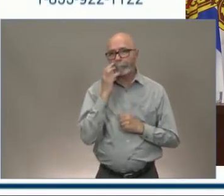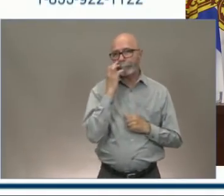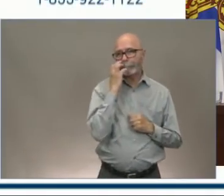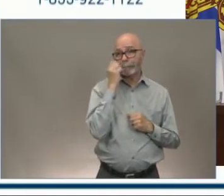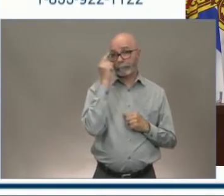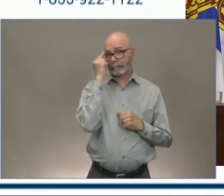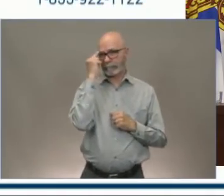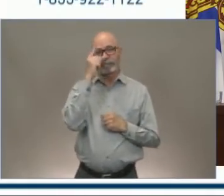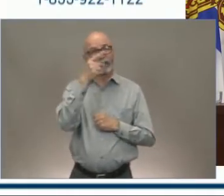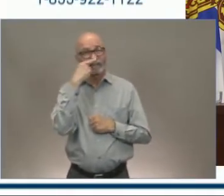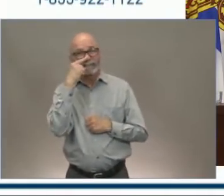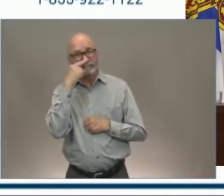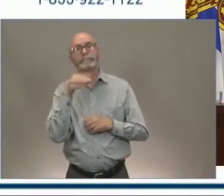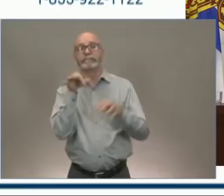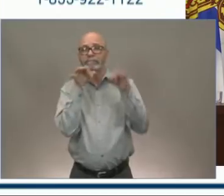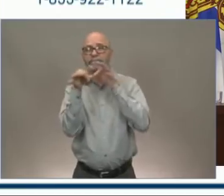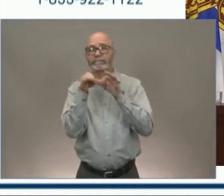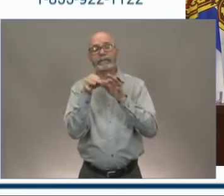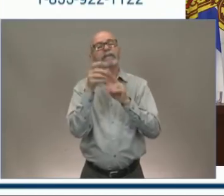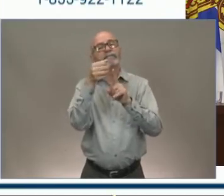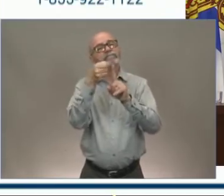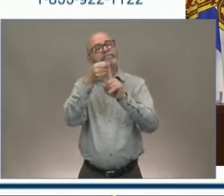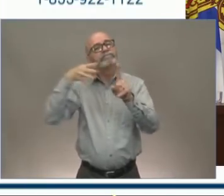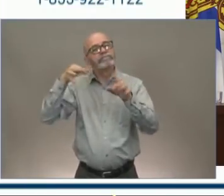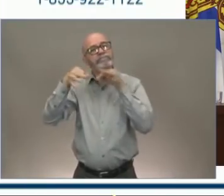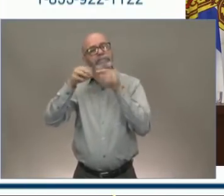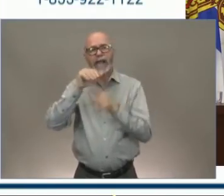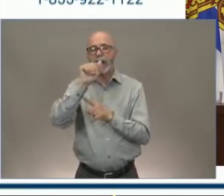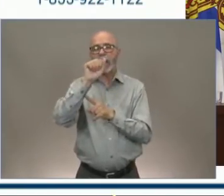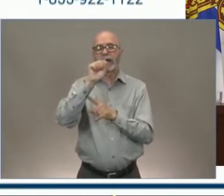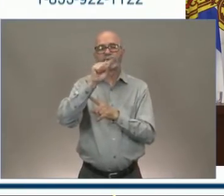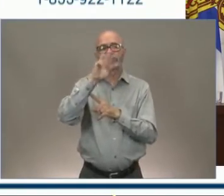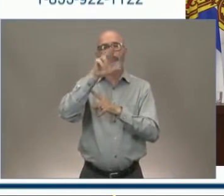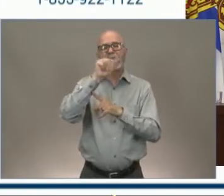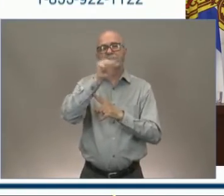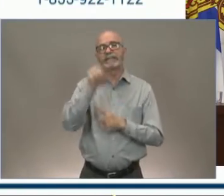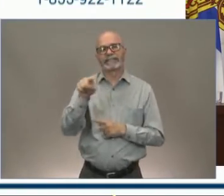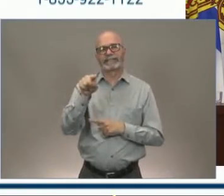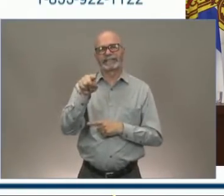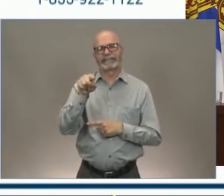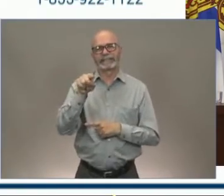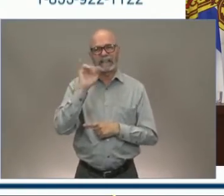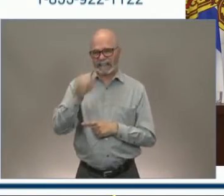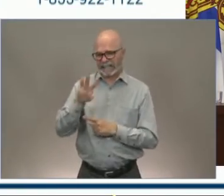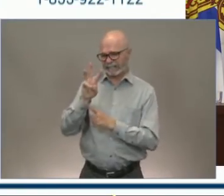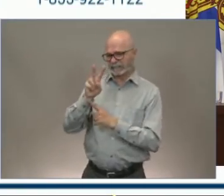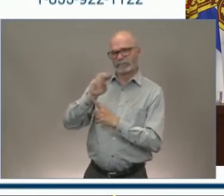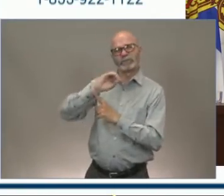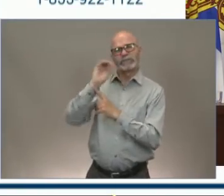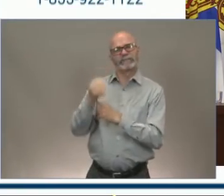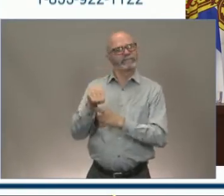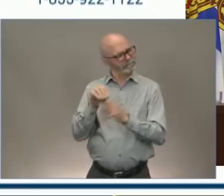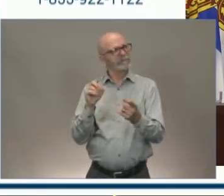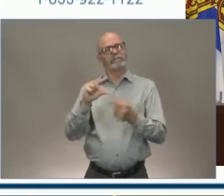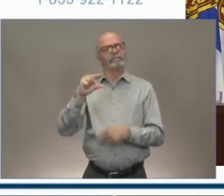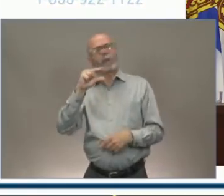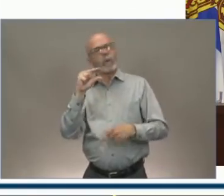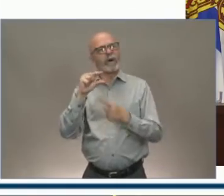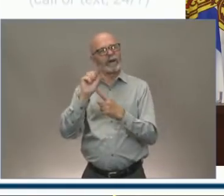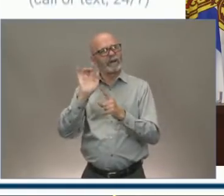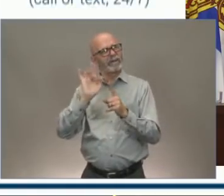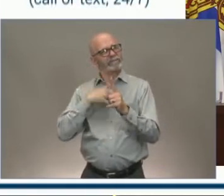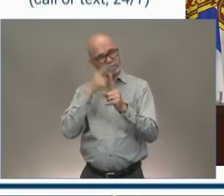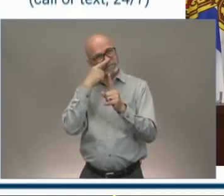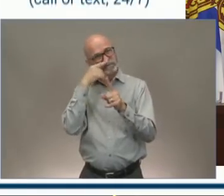AstraZeneca vaccine, given the lower efficacy of the vaccine, what